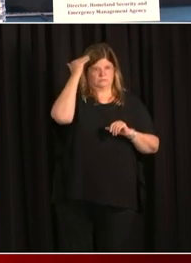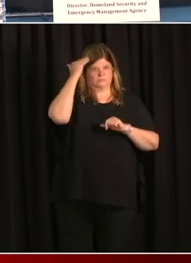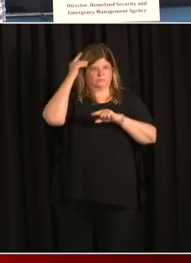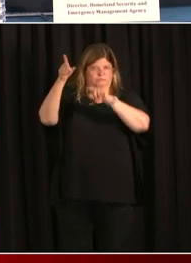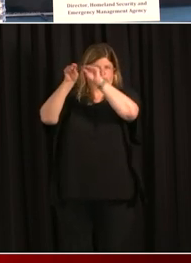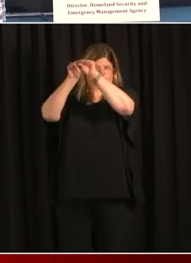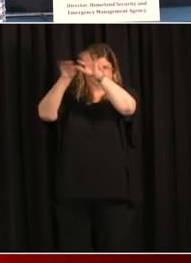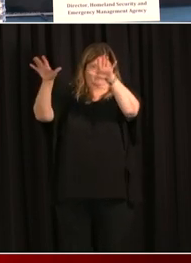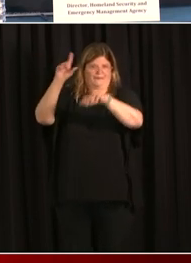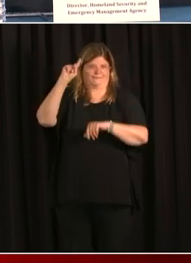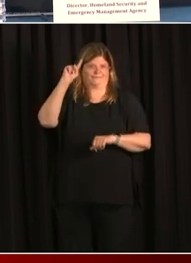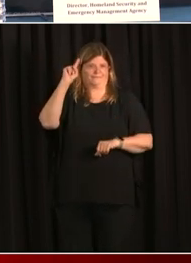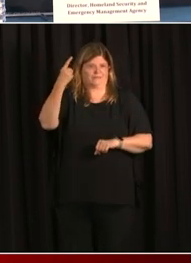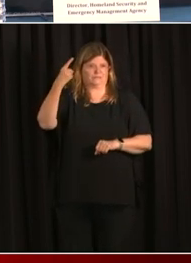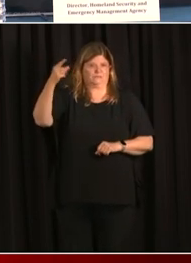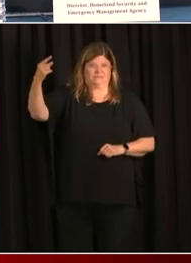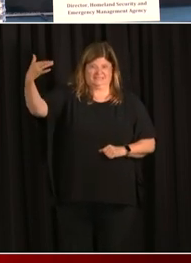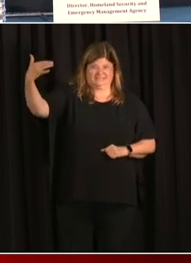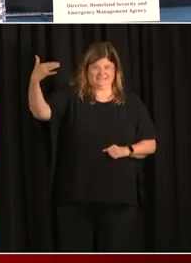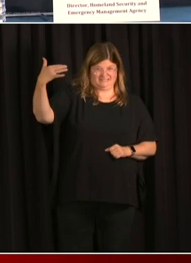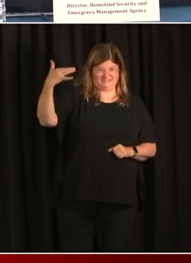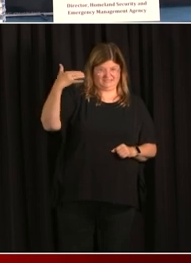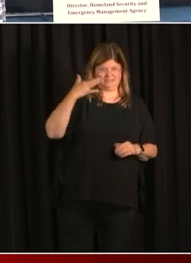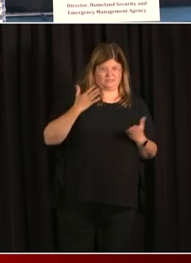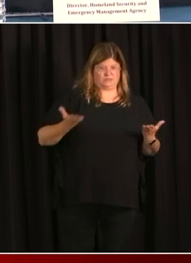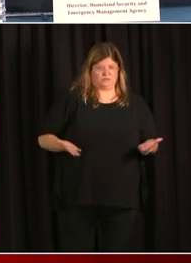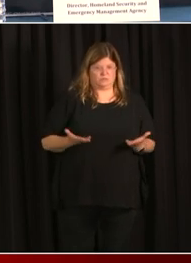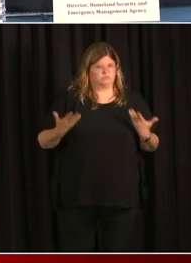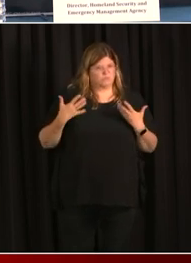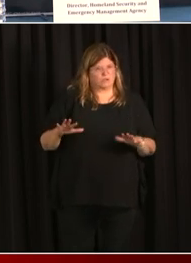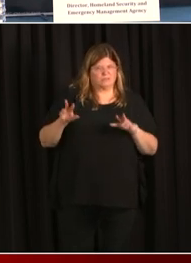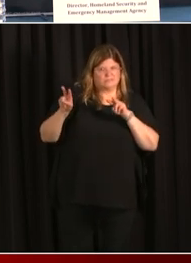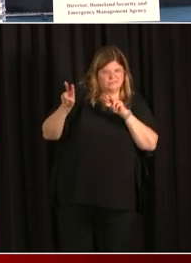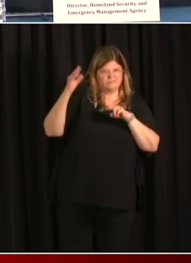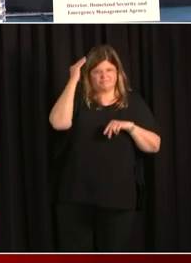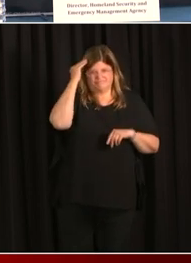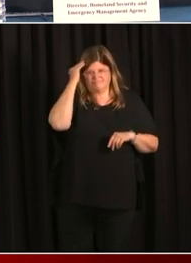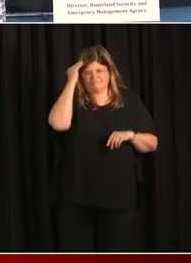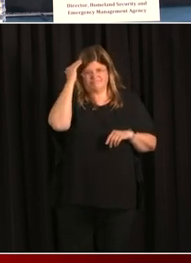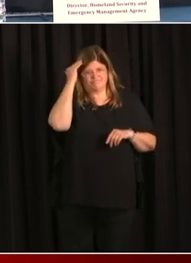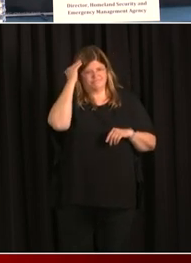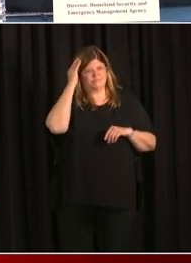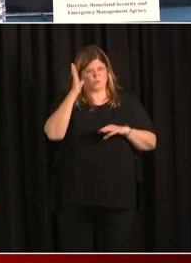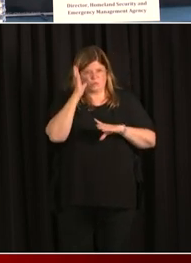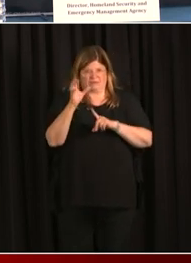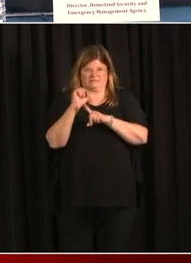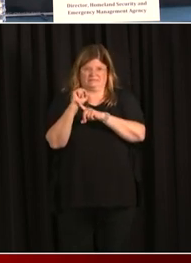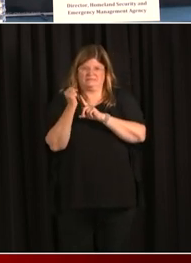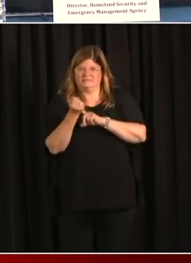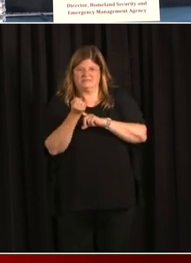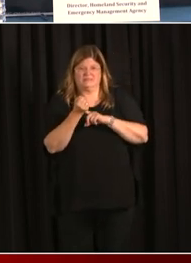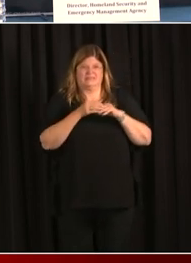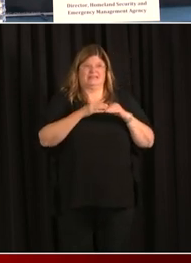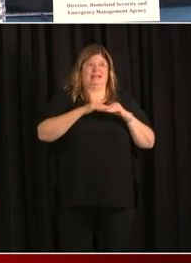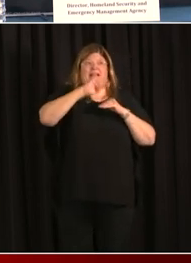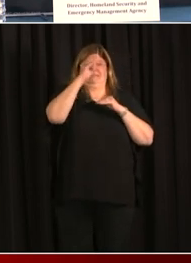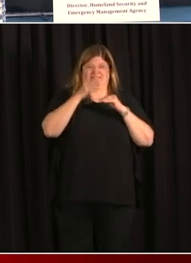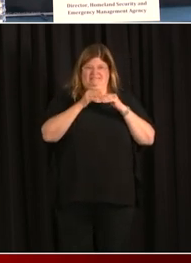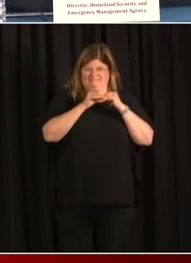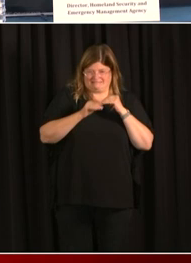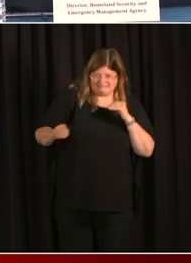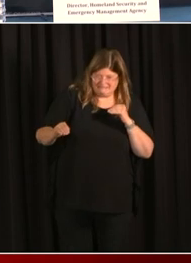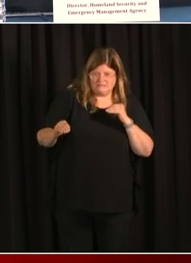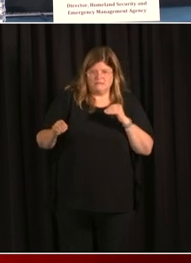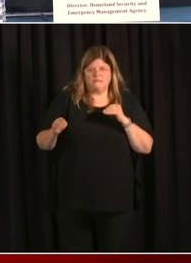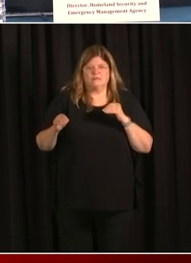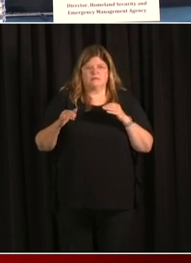here. And we knew that we would experience cases. And so we needed to flatten our curve very quickly. And we did that in a variety of